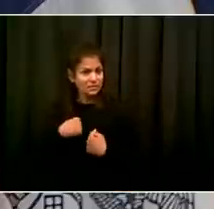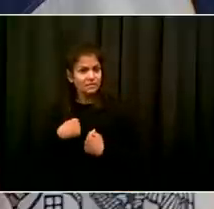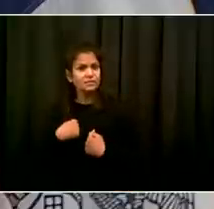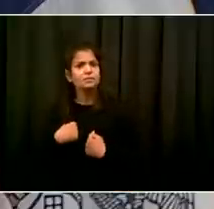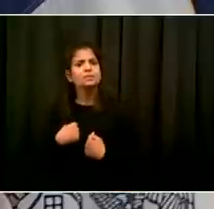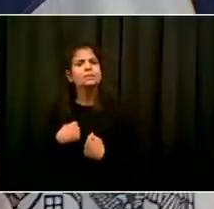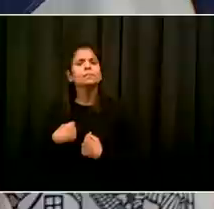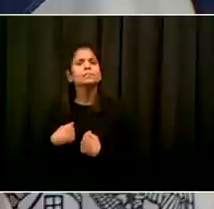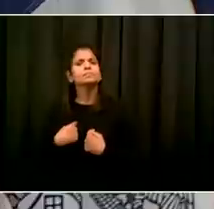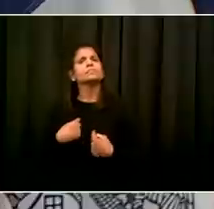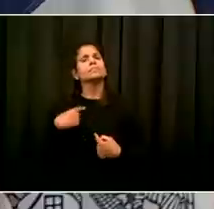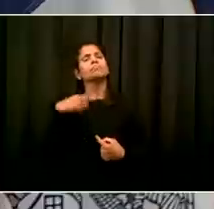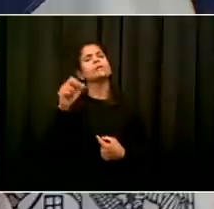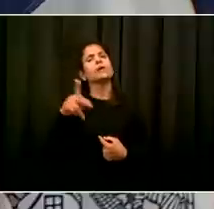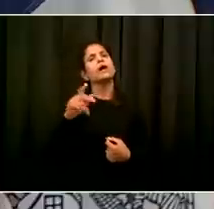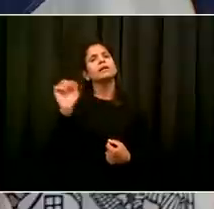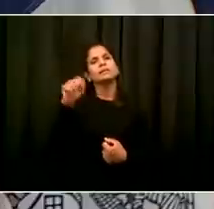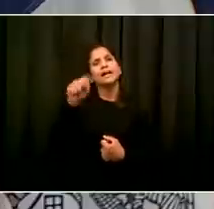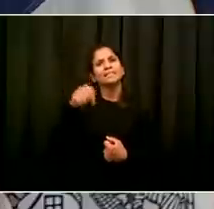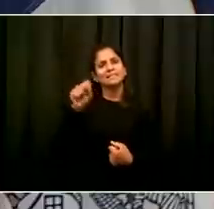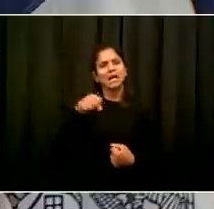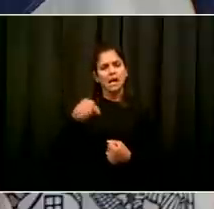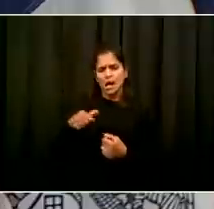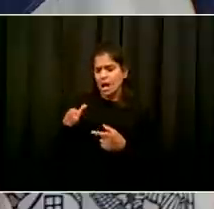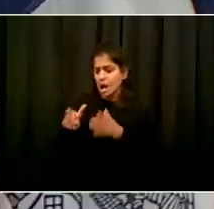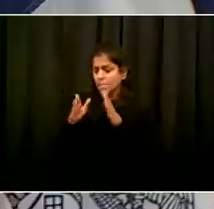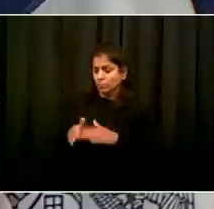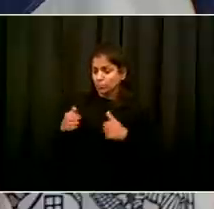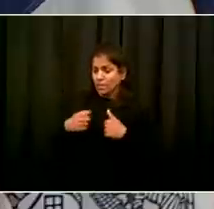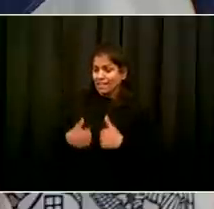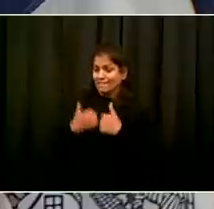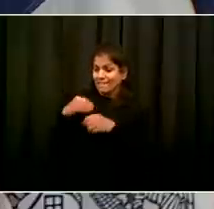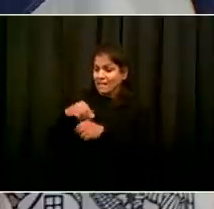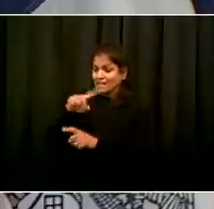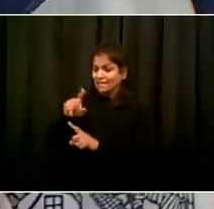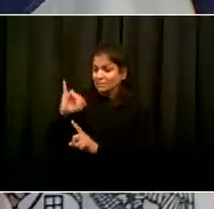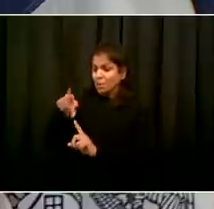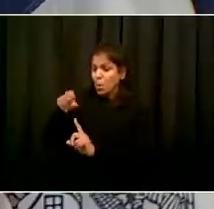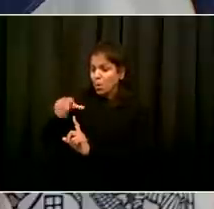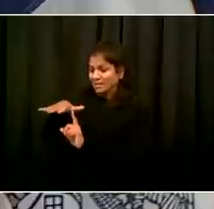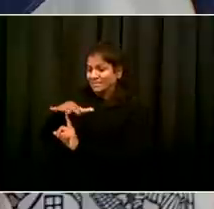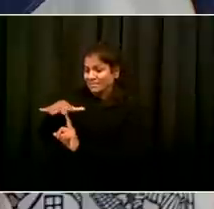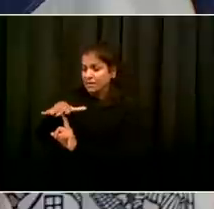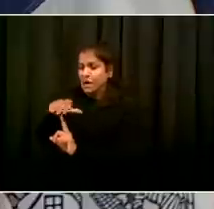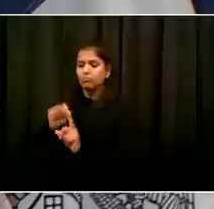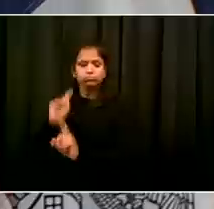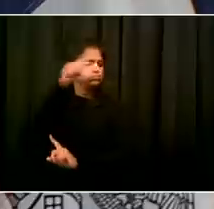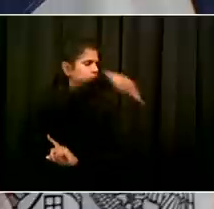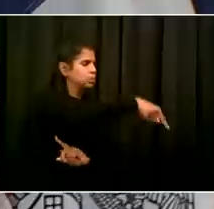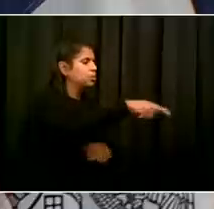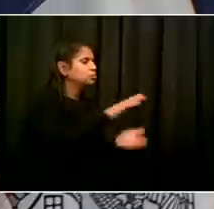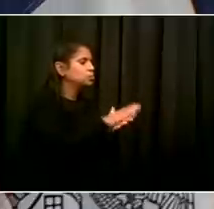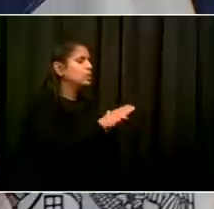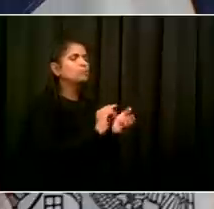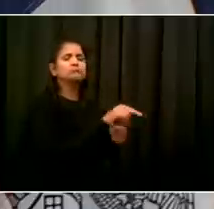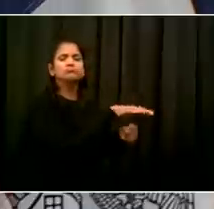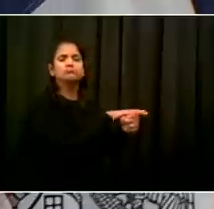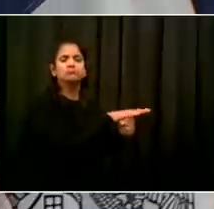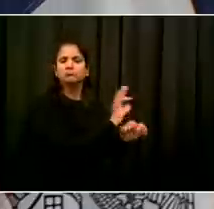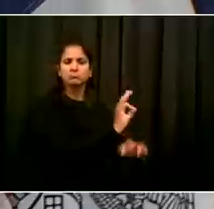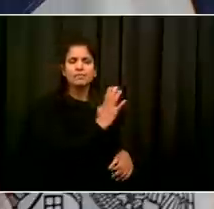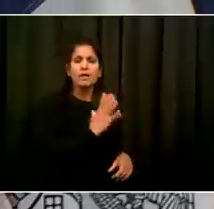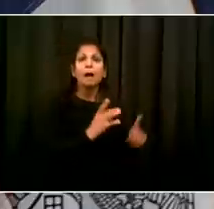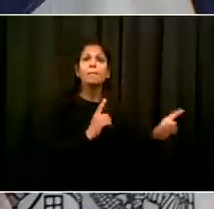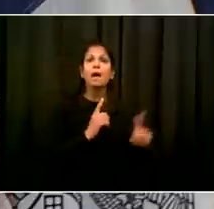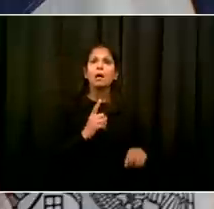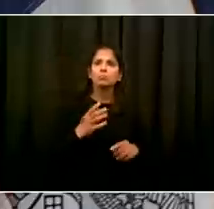schools taking extraordinary measures to keep kids and staff safe, and